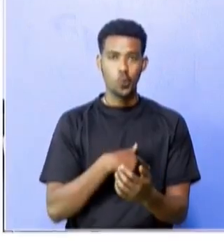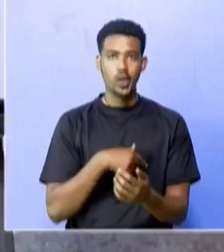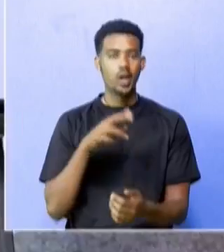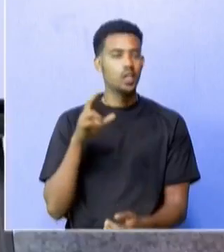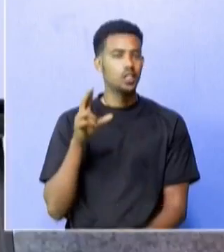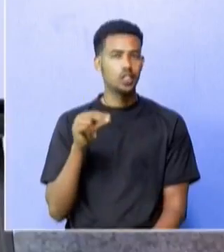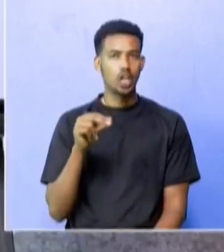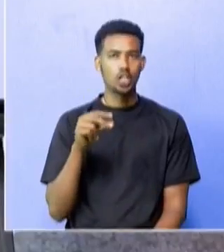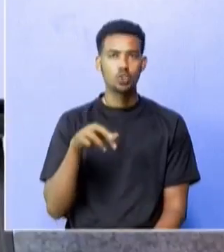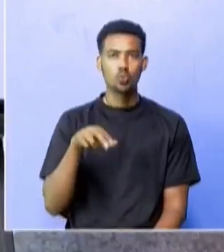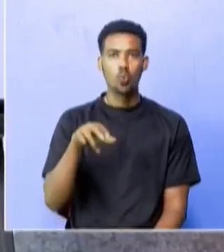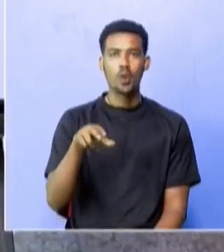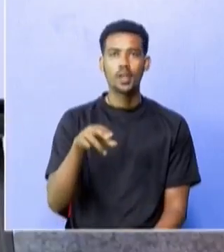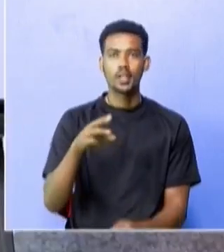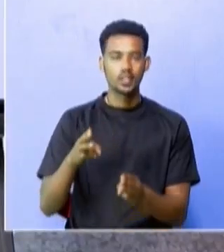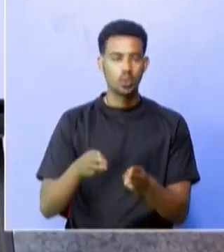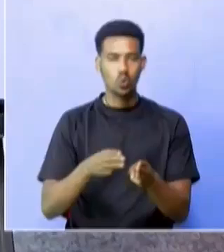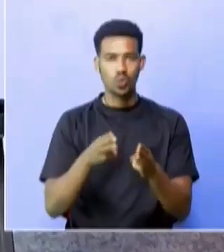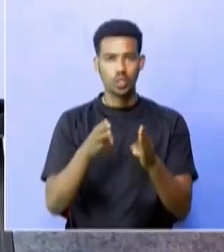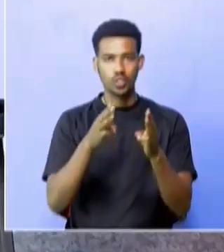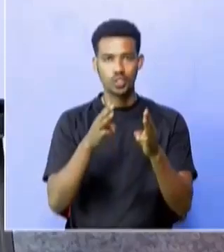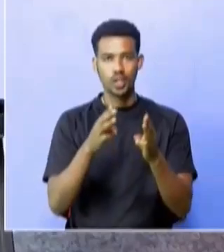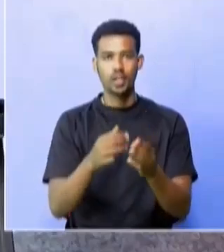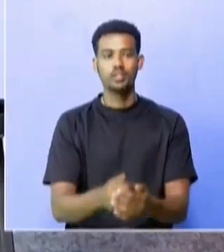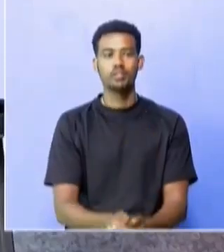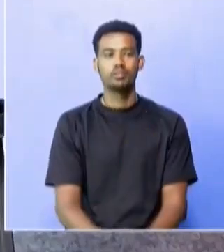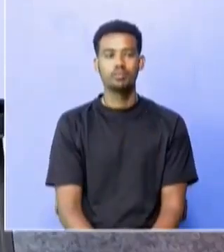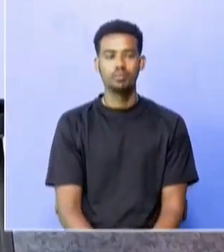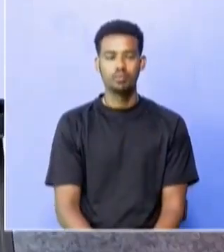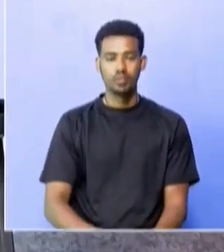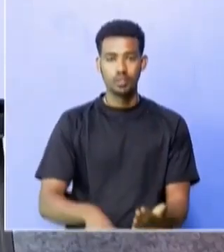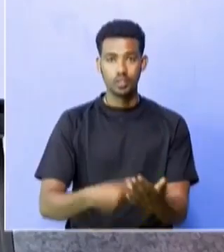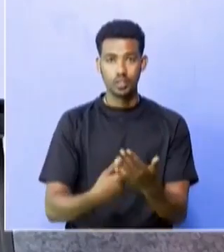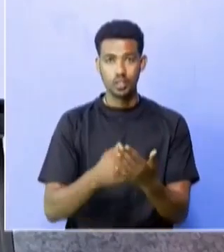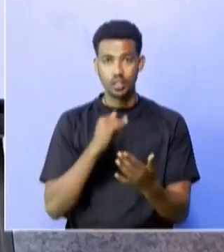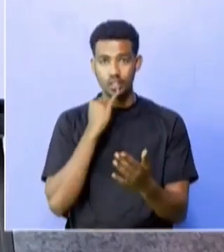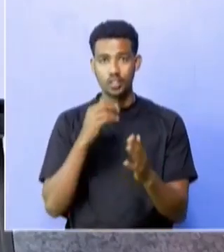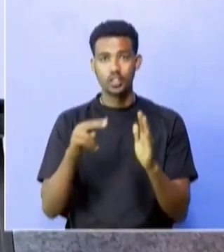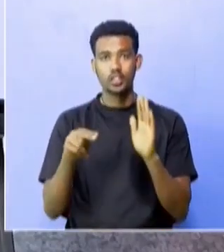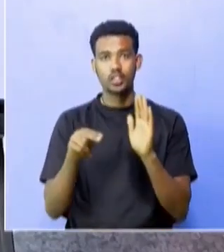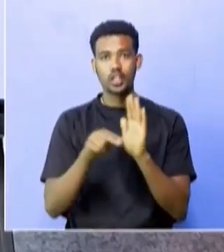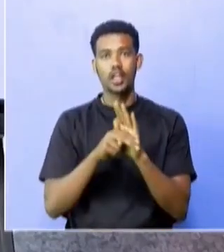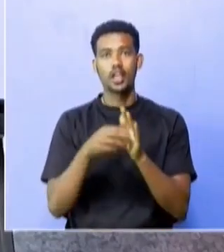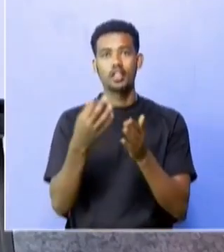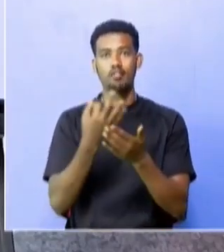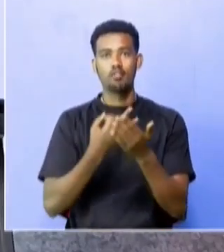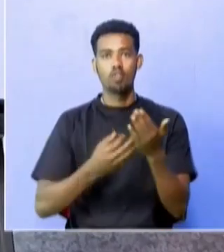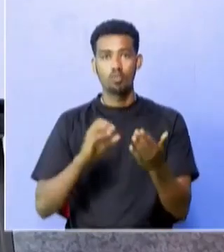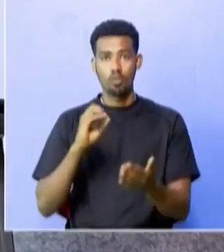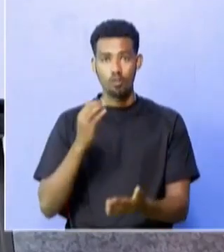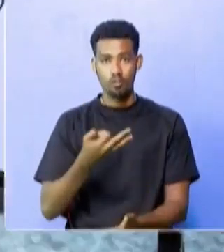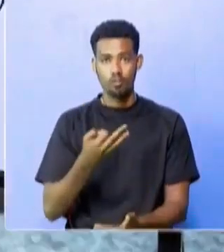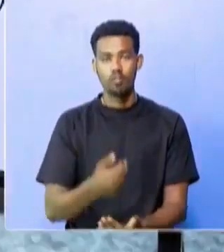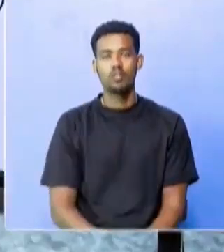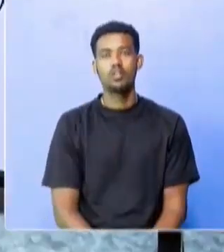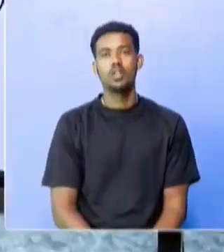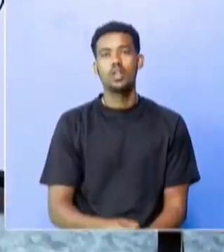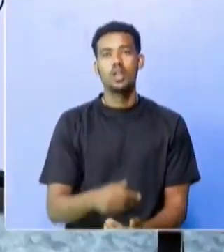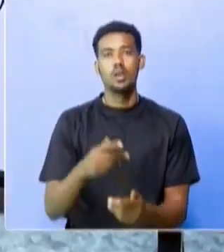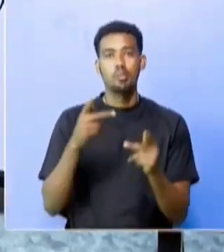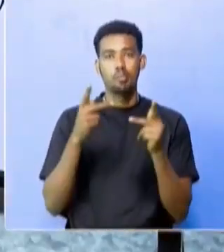not walking on the street. This is the negative form of